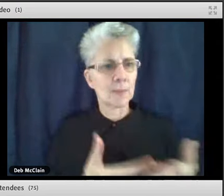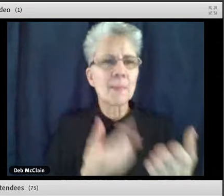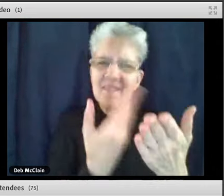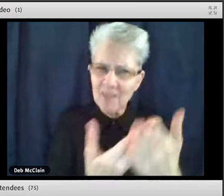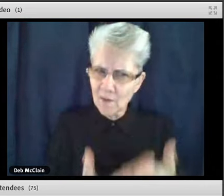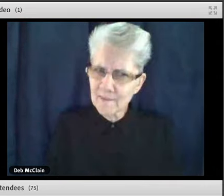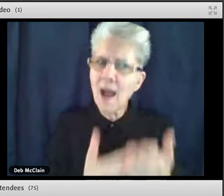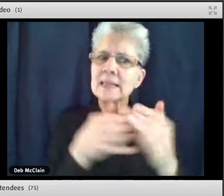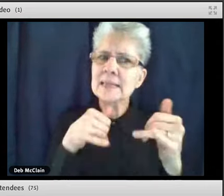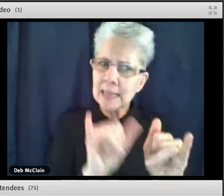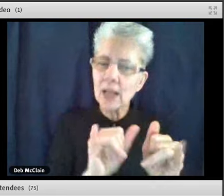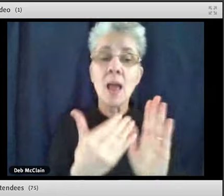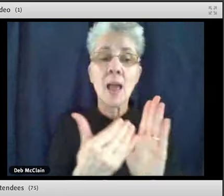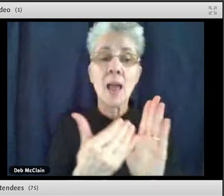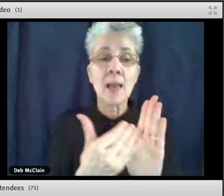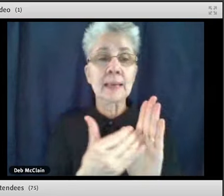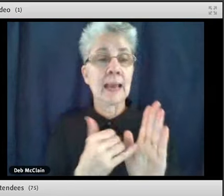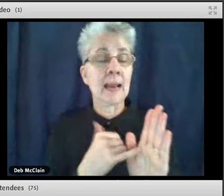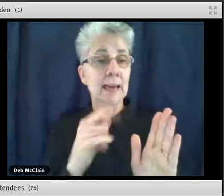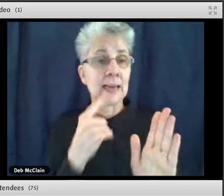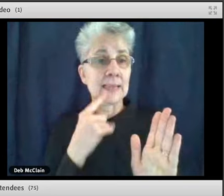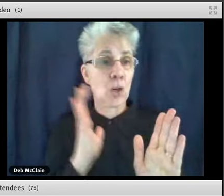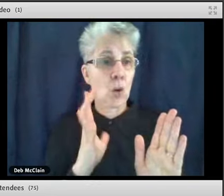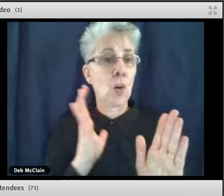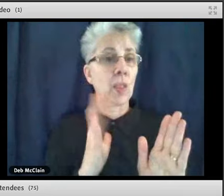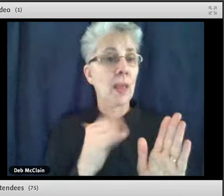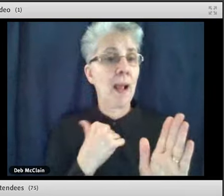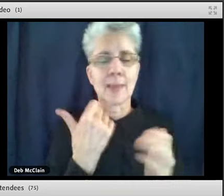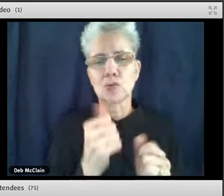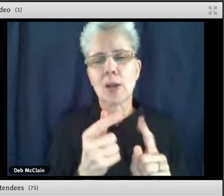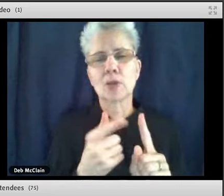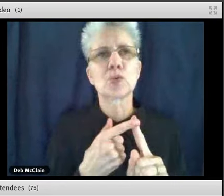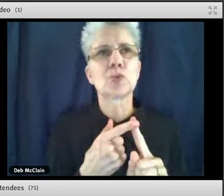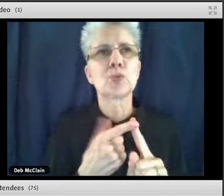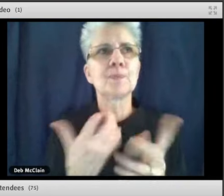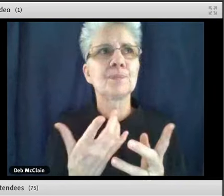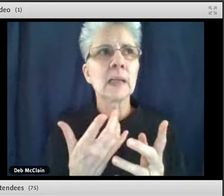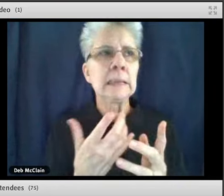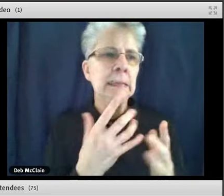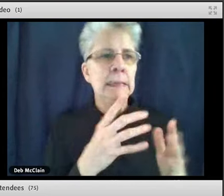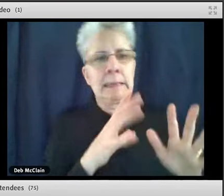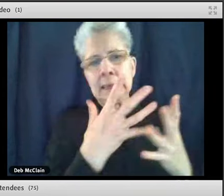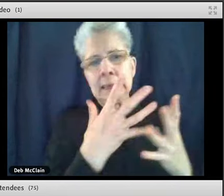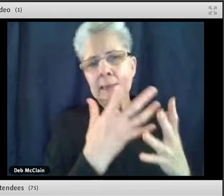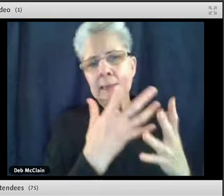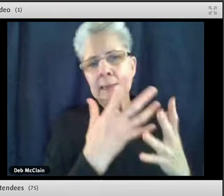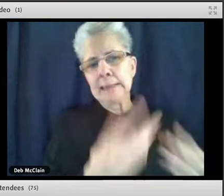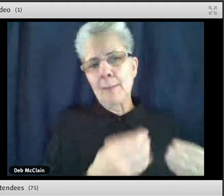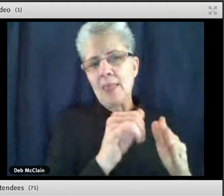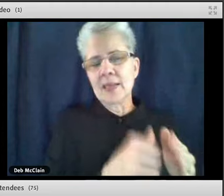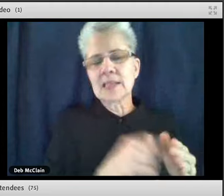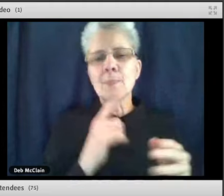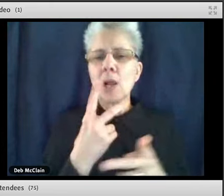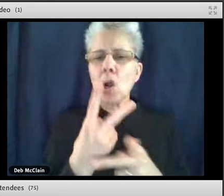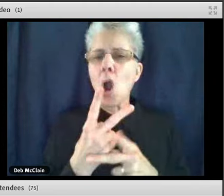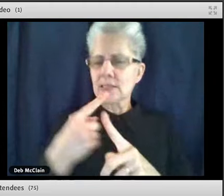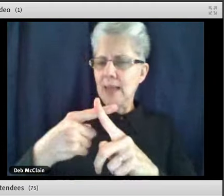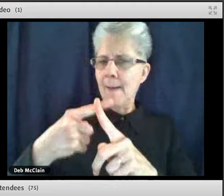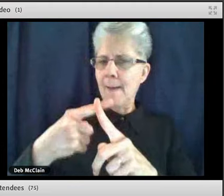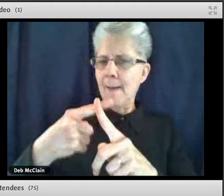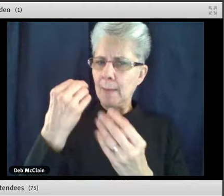Give them those skills so they can check the news. And so that's my summary is, cautious optimism, know